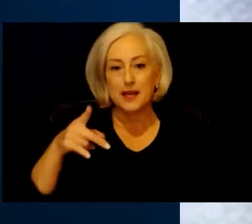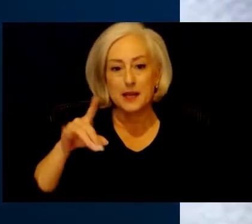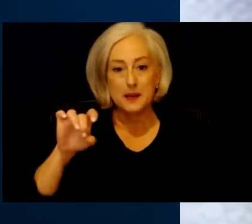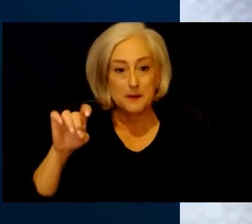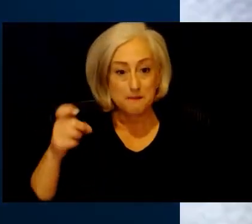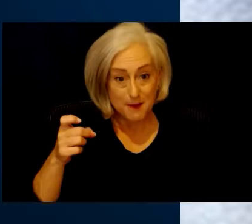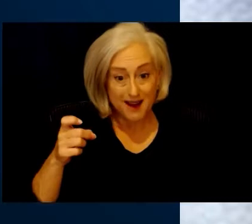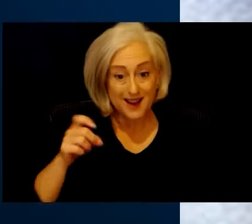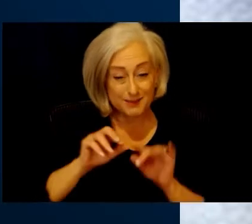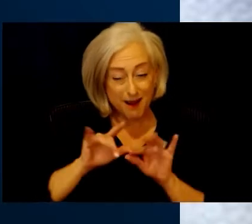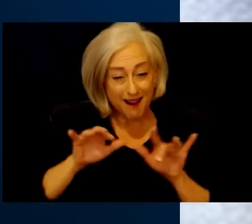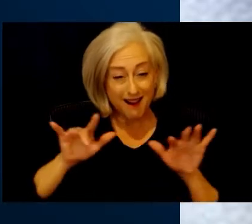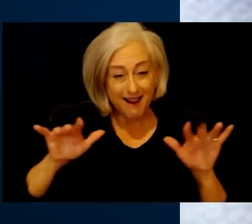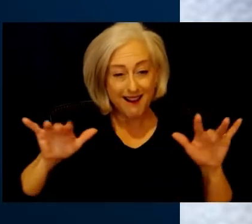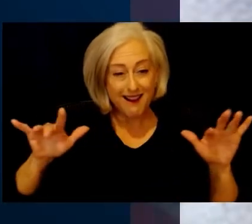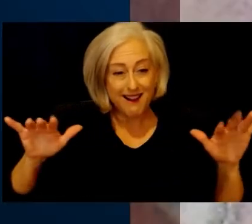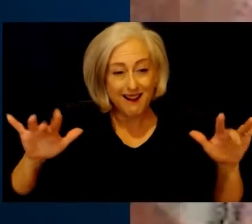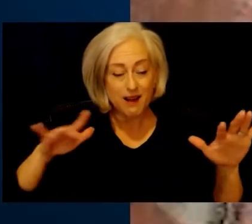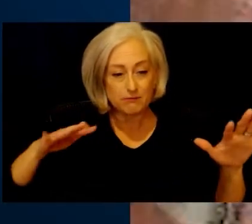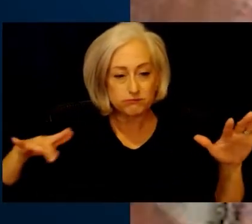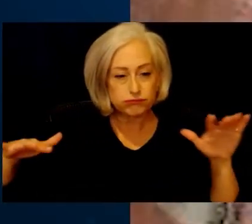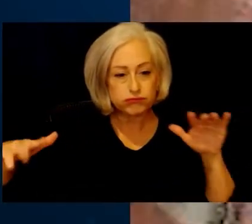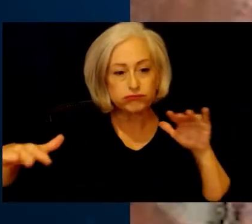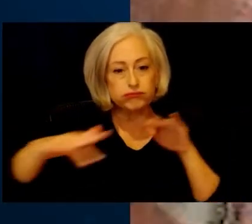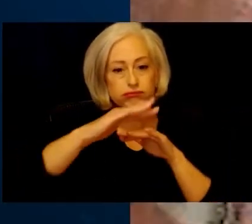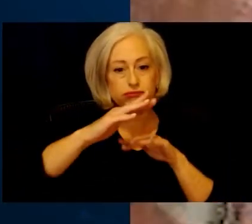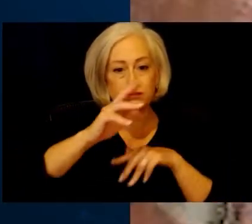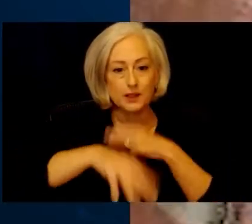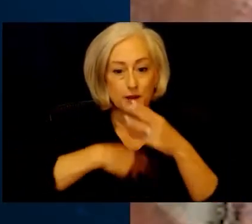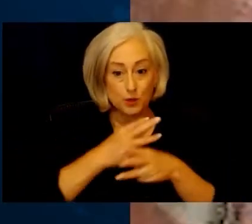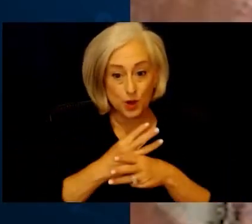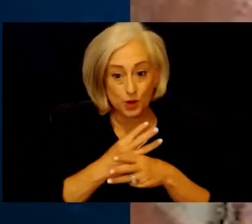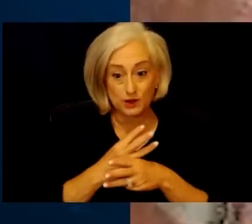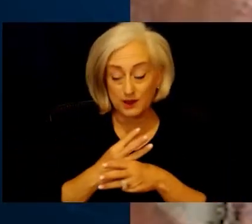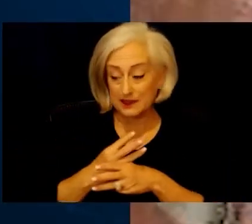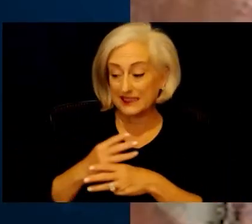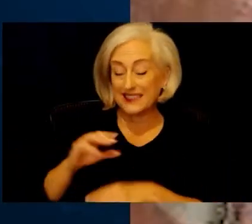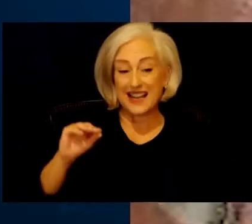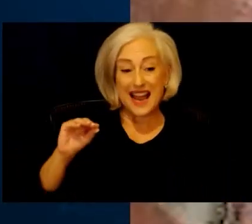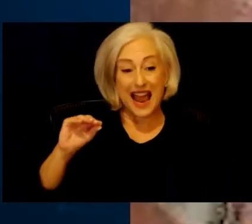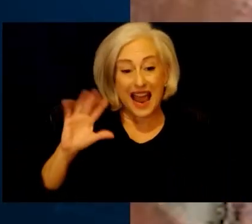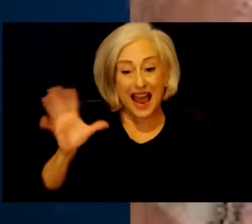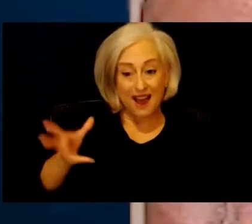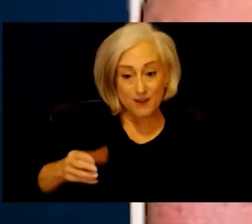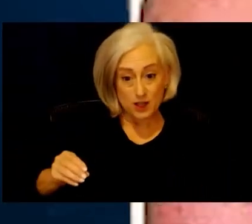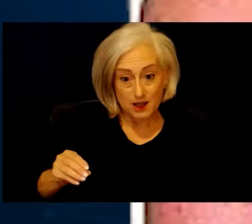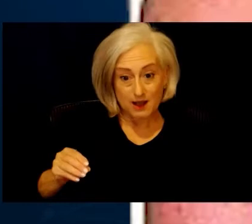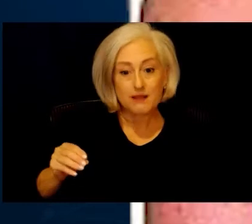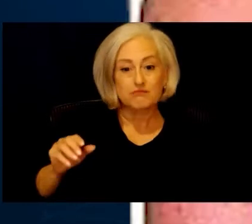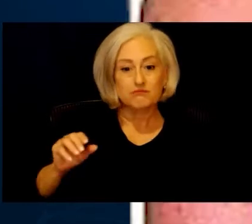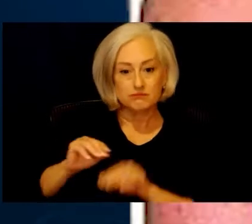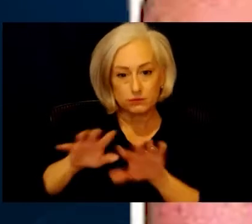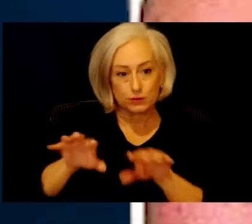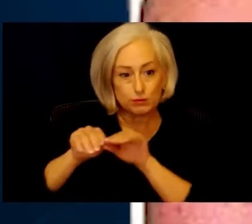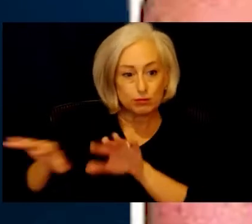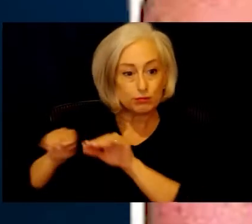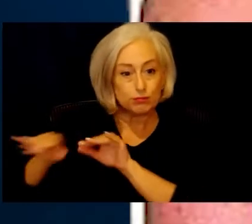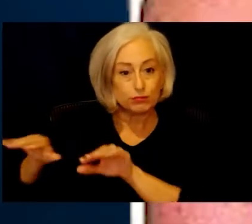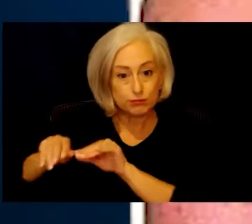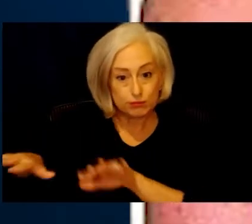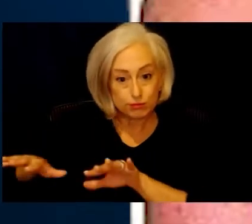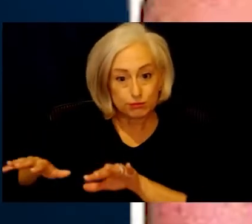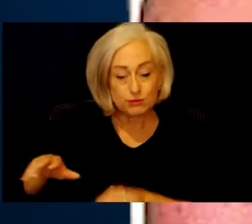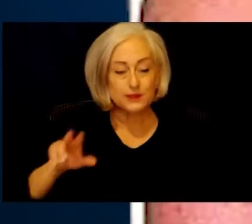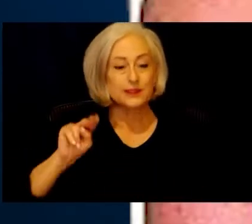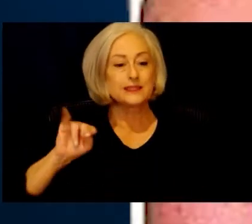March. Again, remember, it is endemic in a few areas in Africa. They, particularly Nigeria, has been dealing with an outbreak